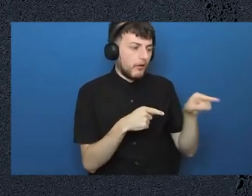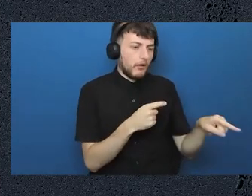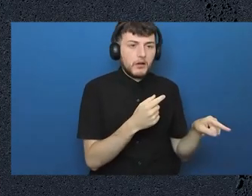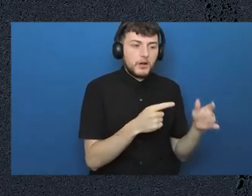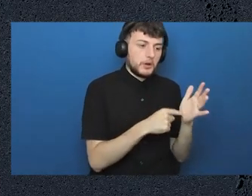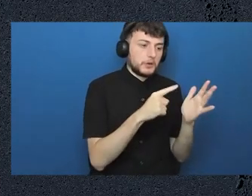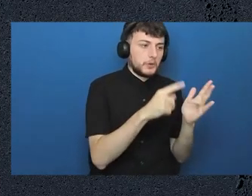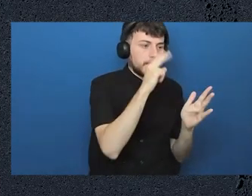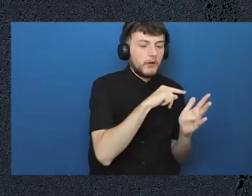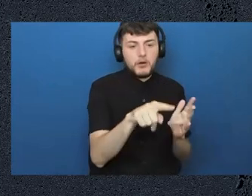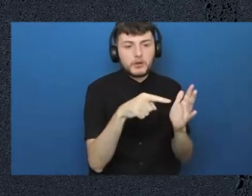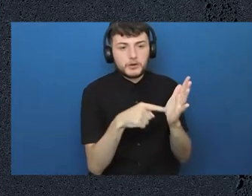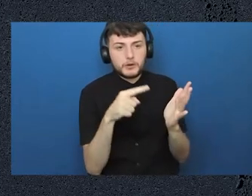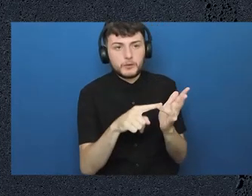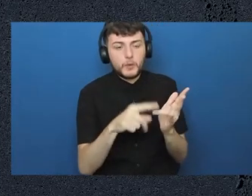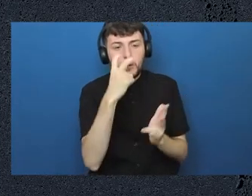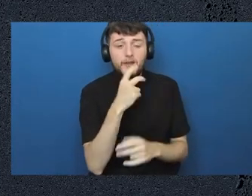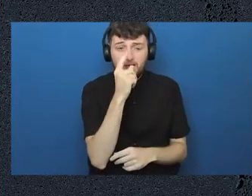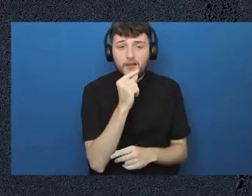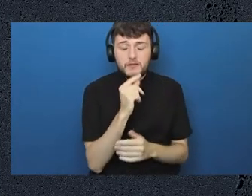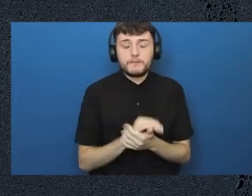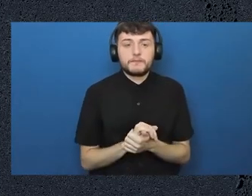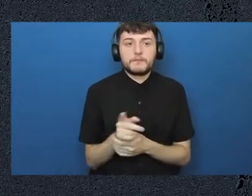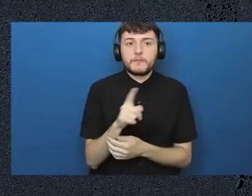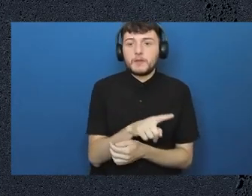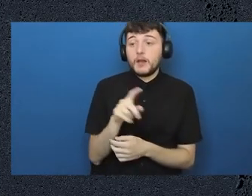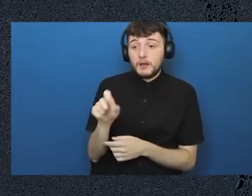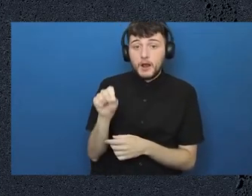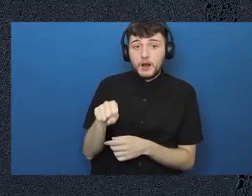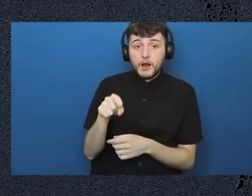but I think we're losing a lot of women that we can't afford to lose.